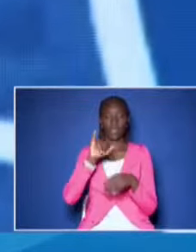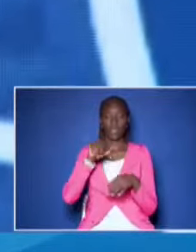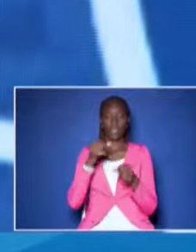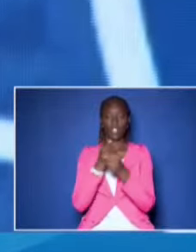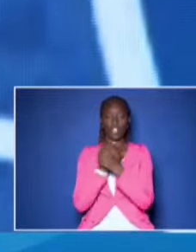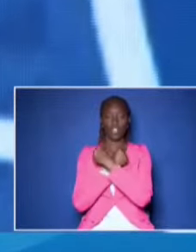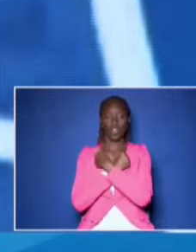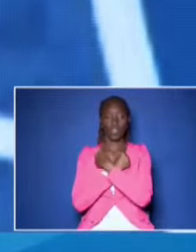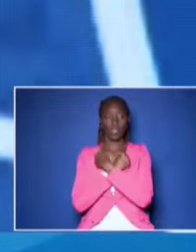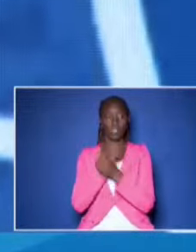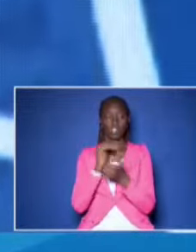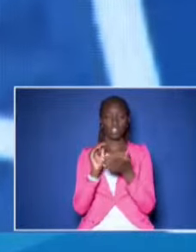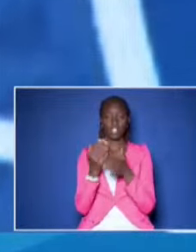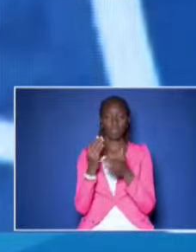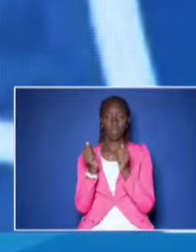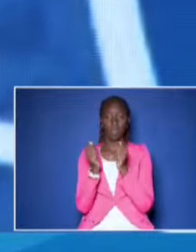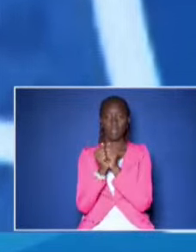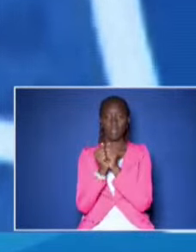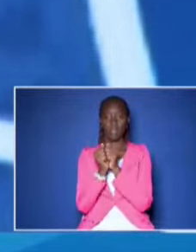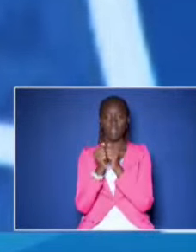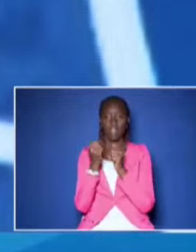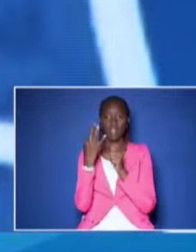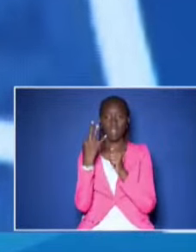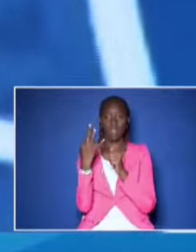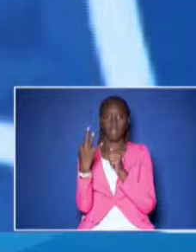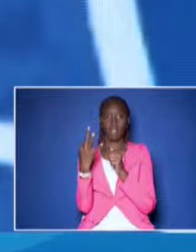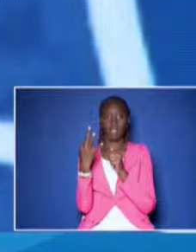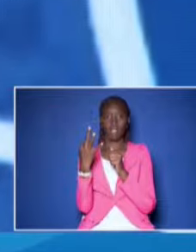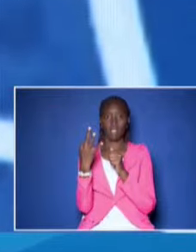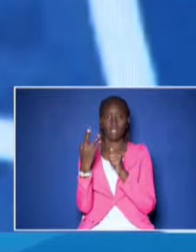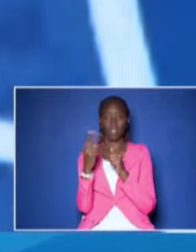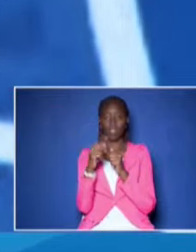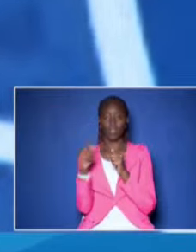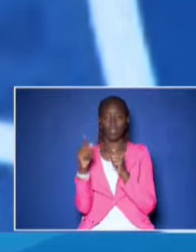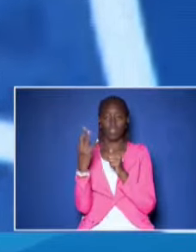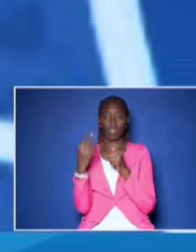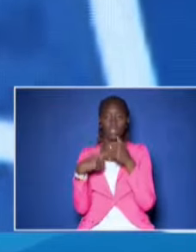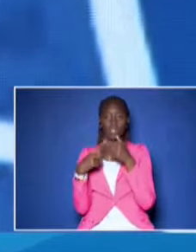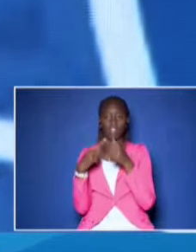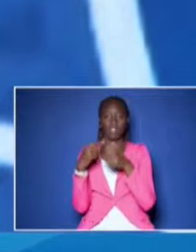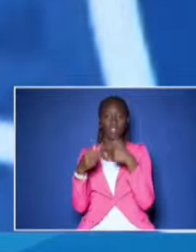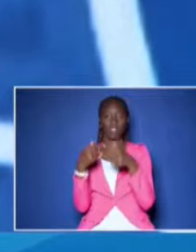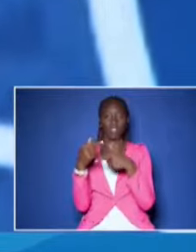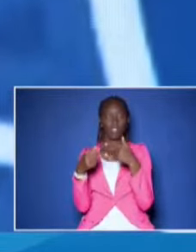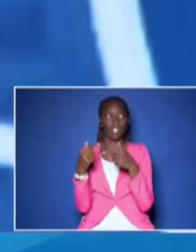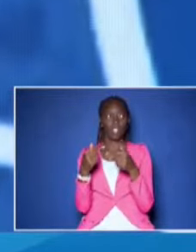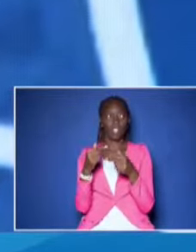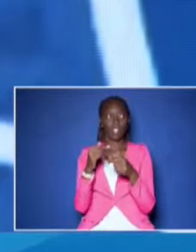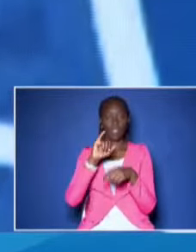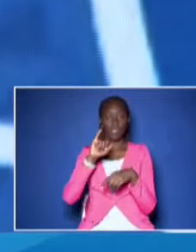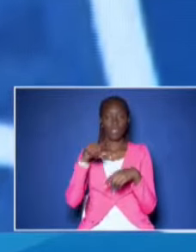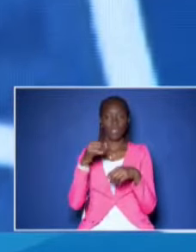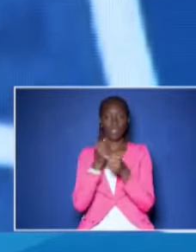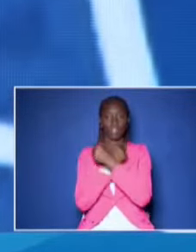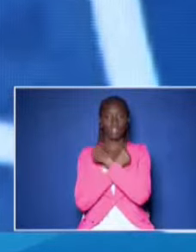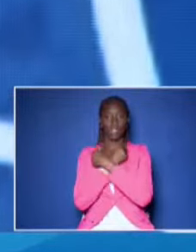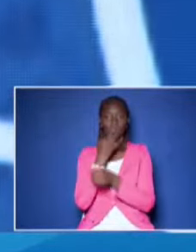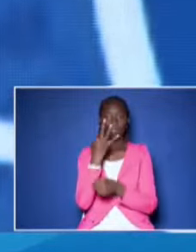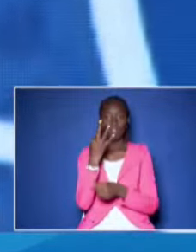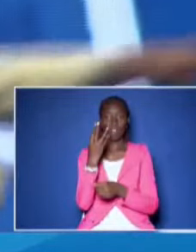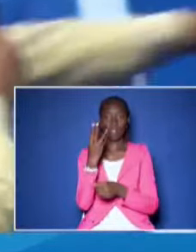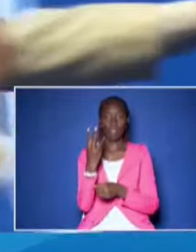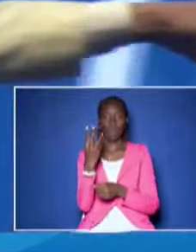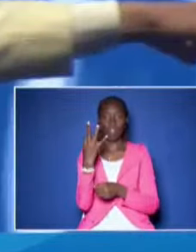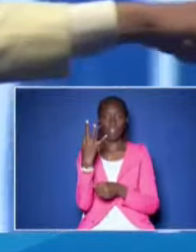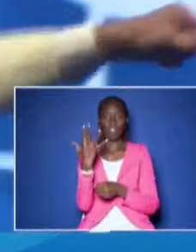10 34-36 Captain Dan let's go the Gospel of John 10:34 35